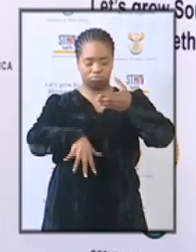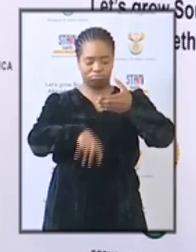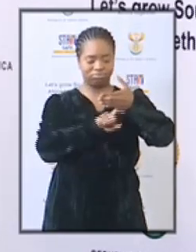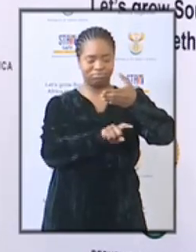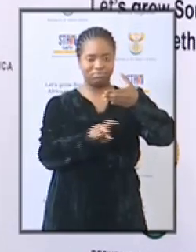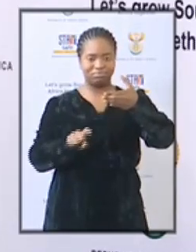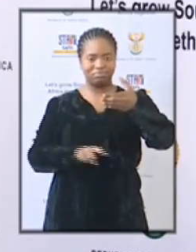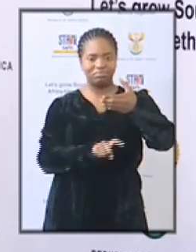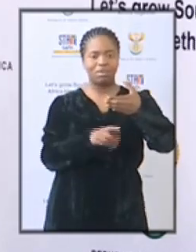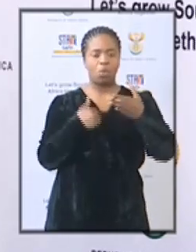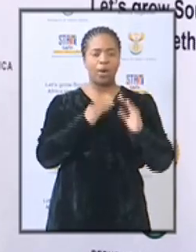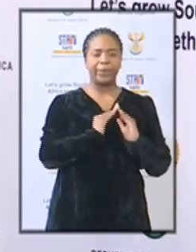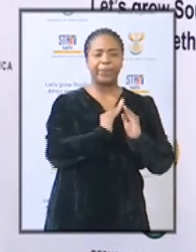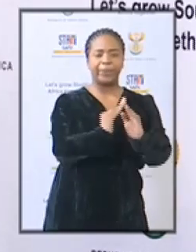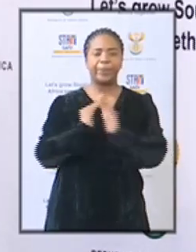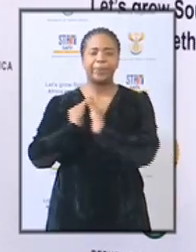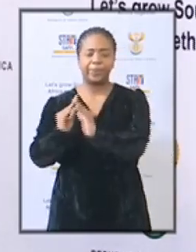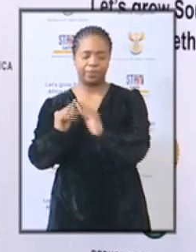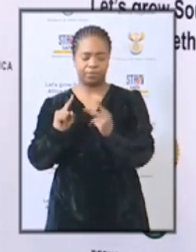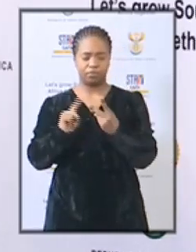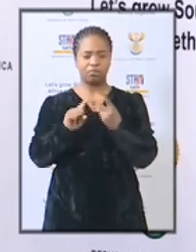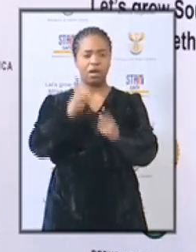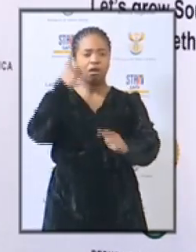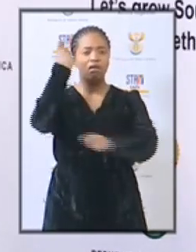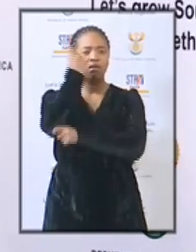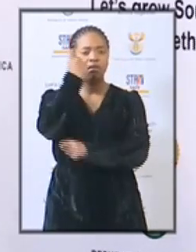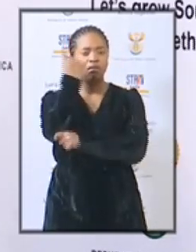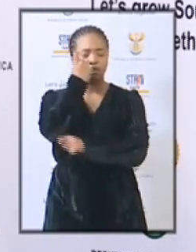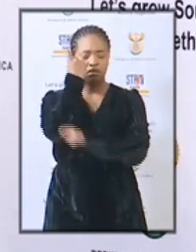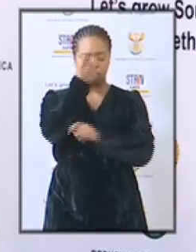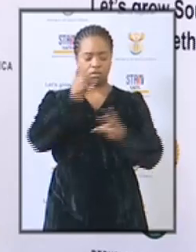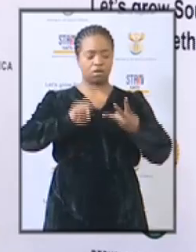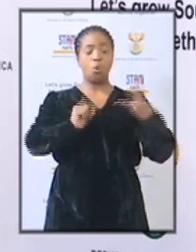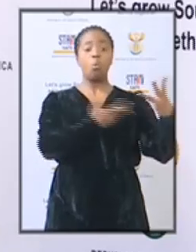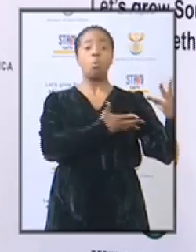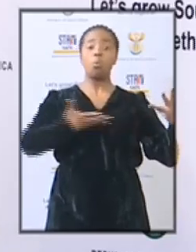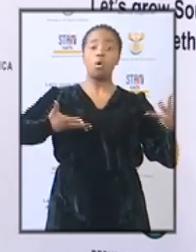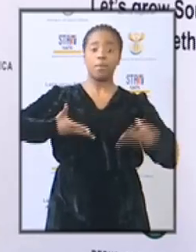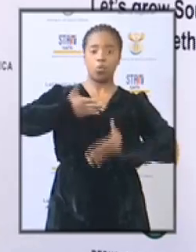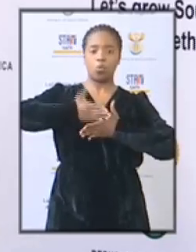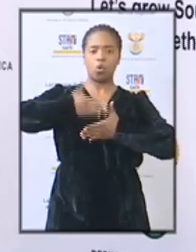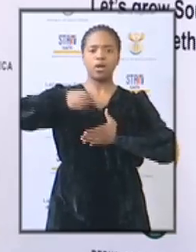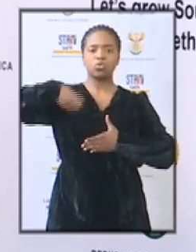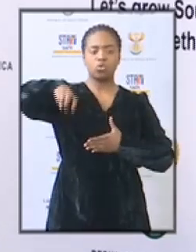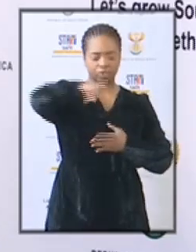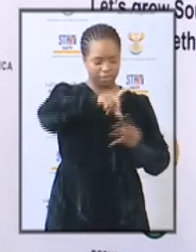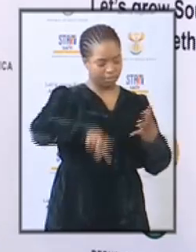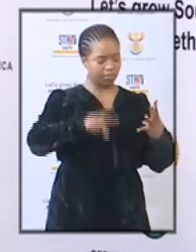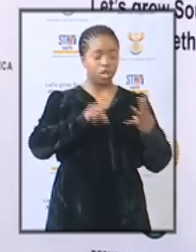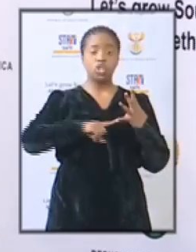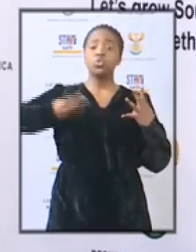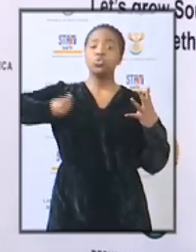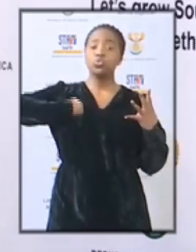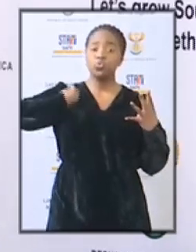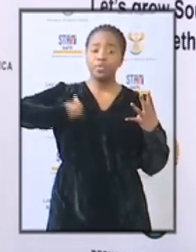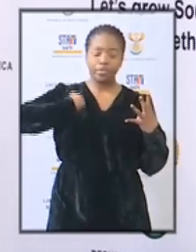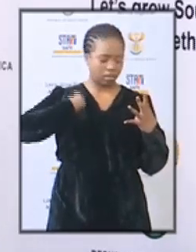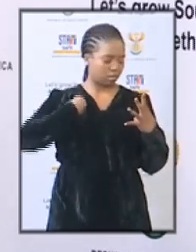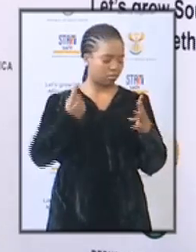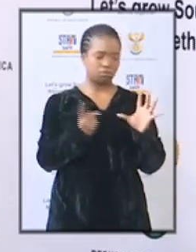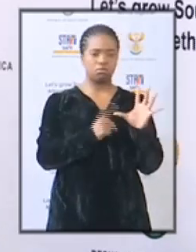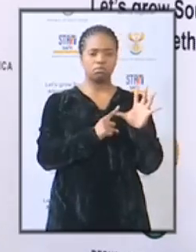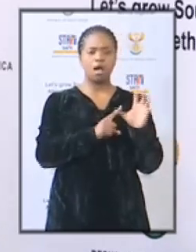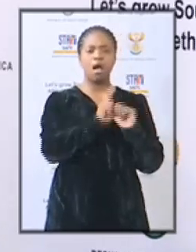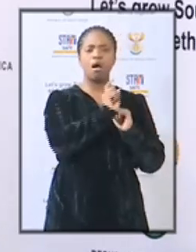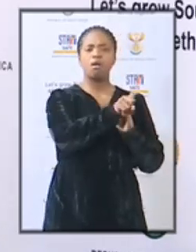in townships, rural communities, the women in tourism, the youth in tourism, and